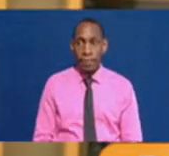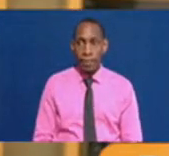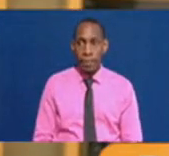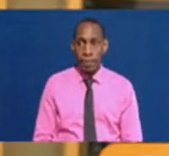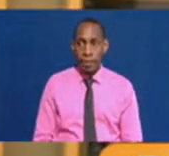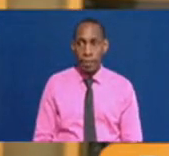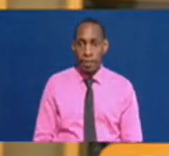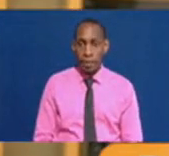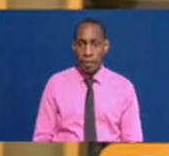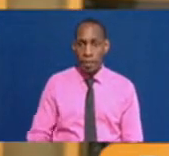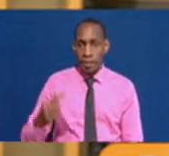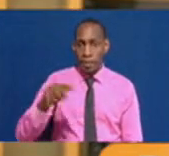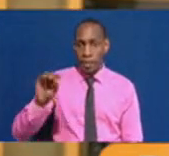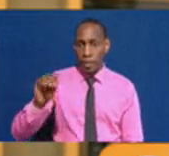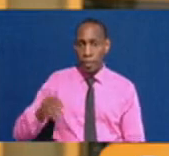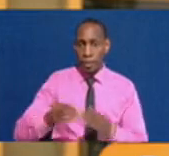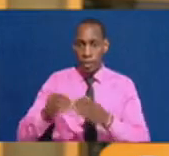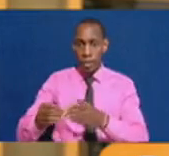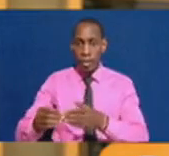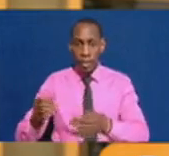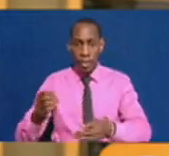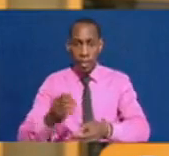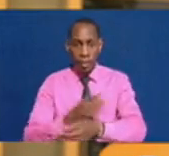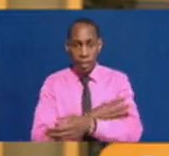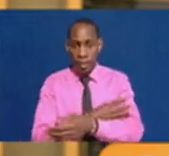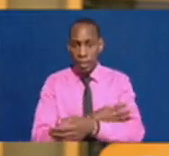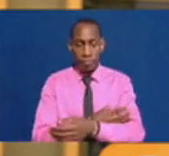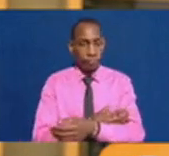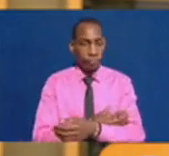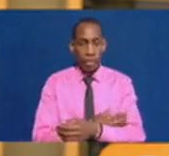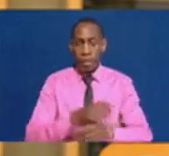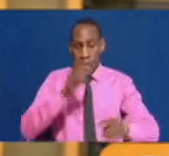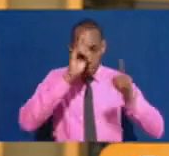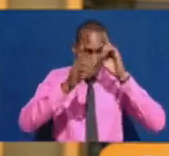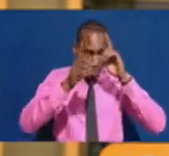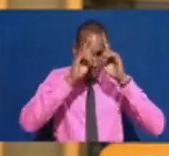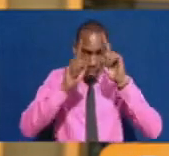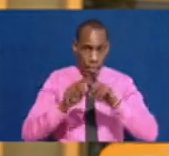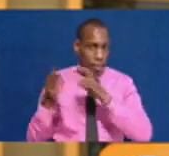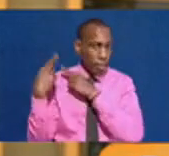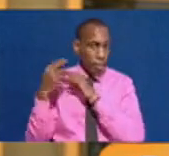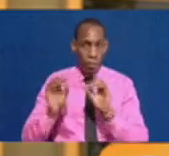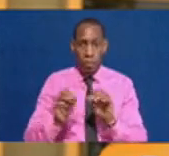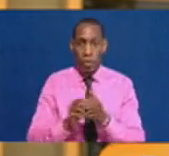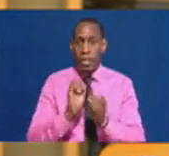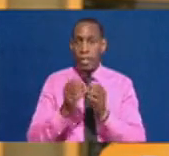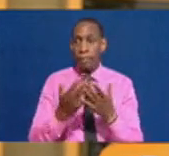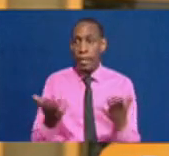is sensational and irresponsible. And if there is any